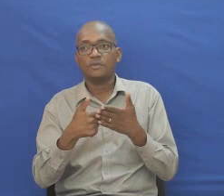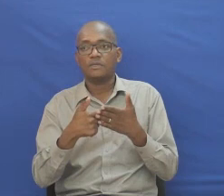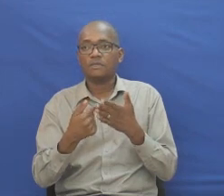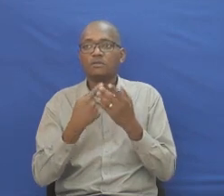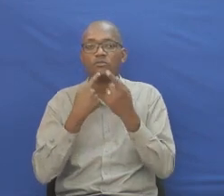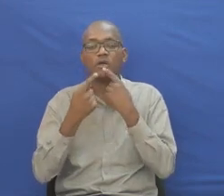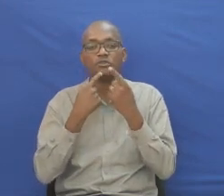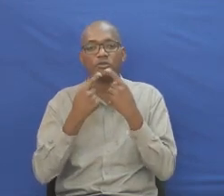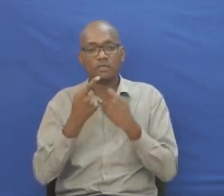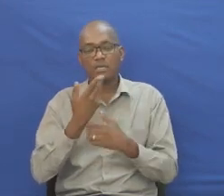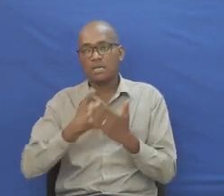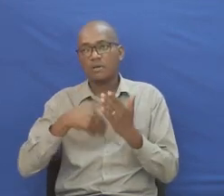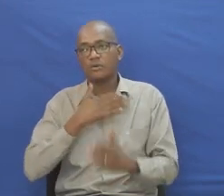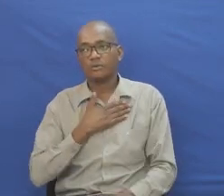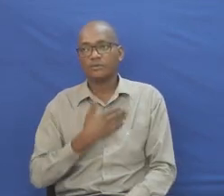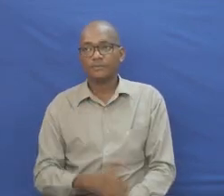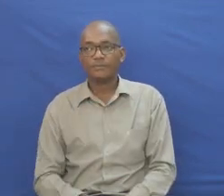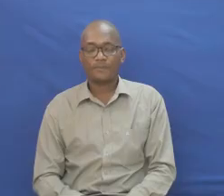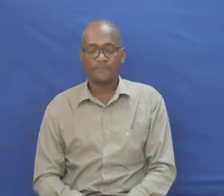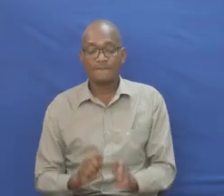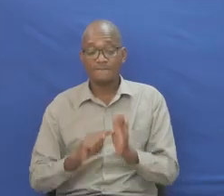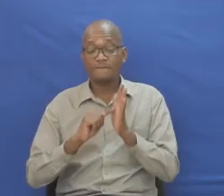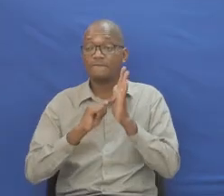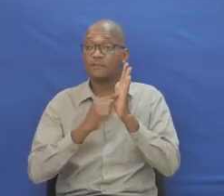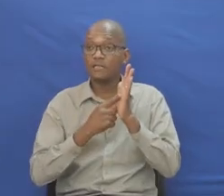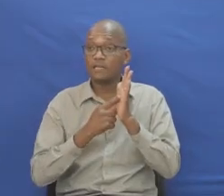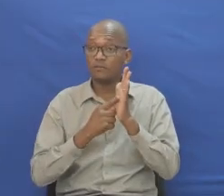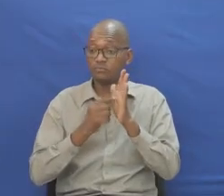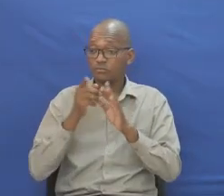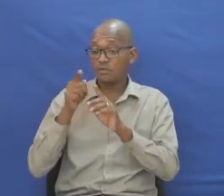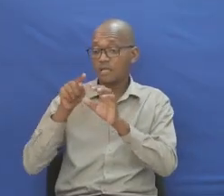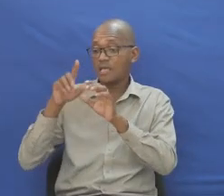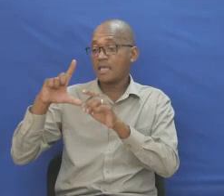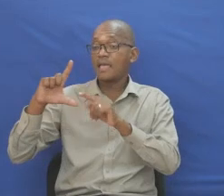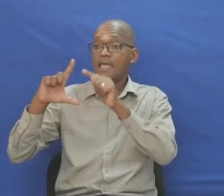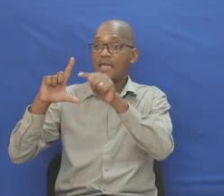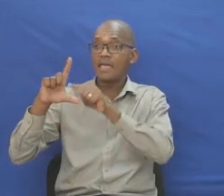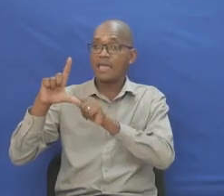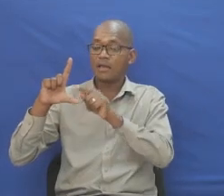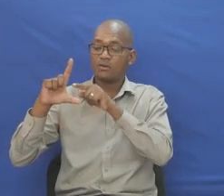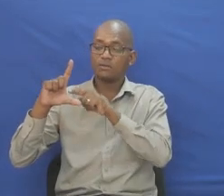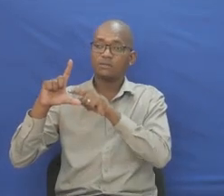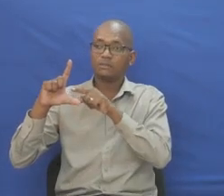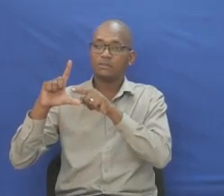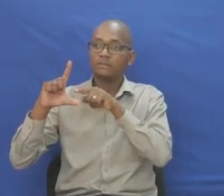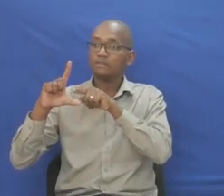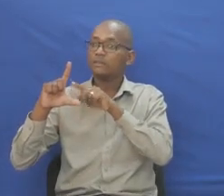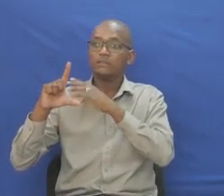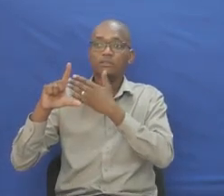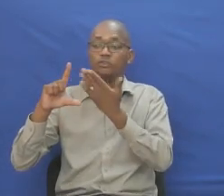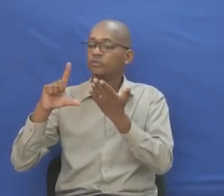about. For example, our angle in this right-angled triangle is this one. Then the side which is faced by this angle, which is not 90